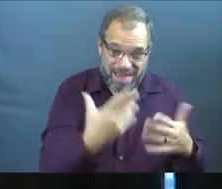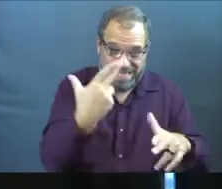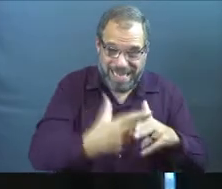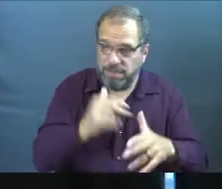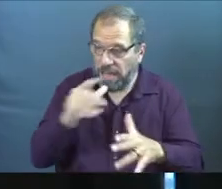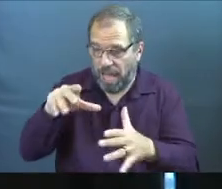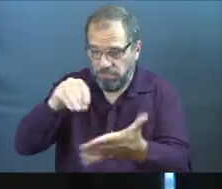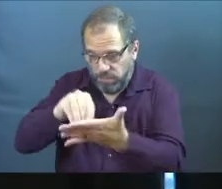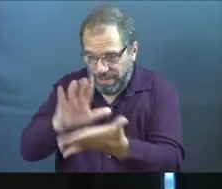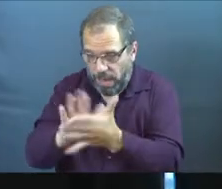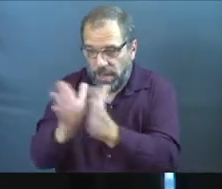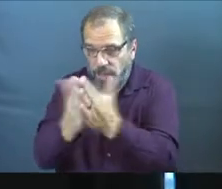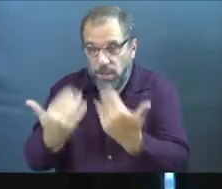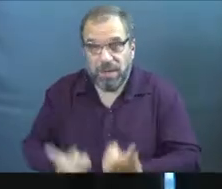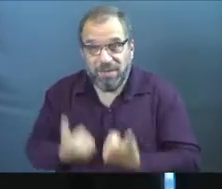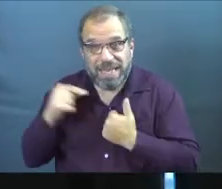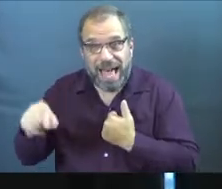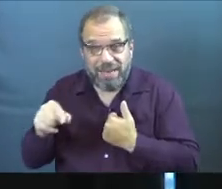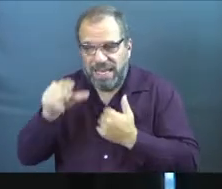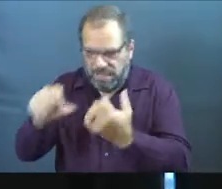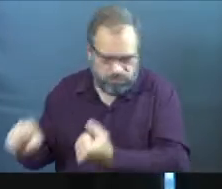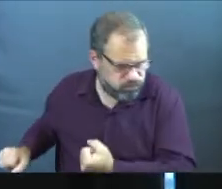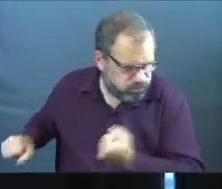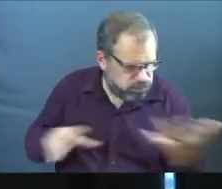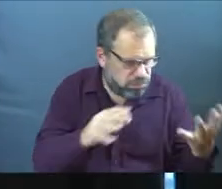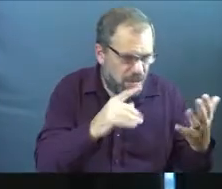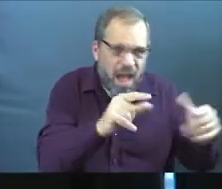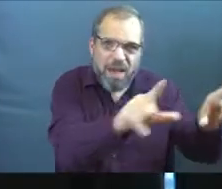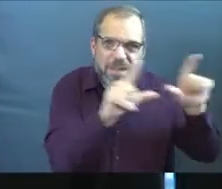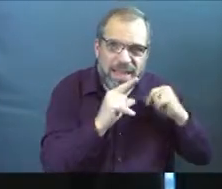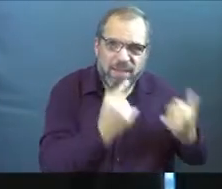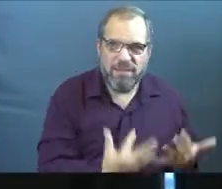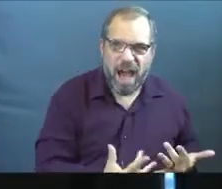name was not found written in the book of life, he was thrown into